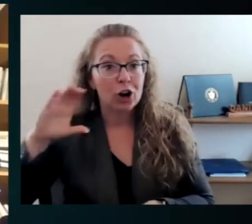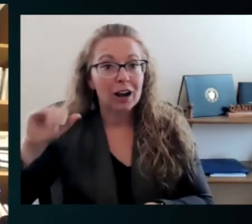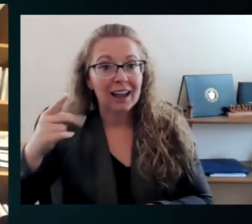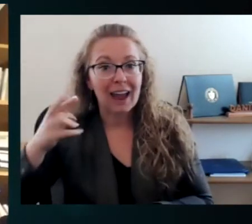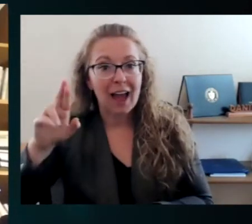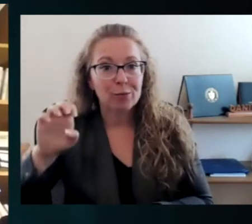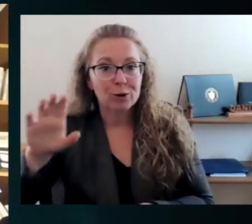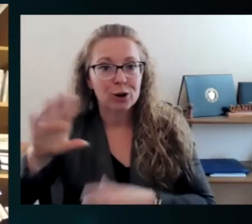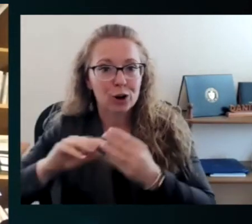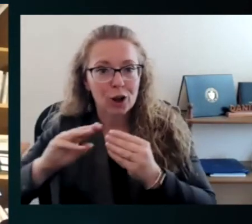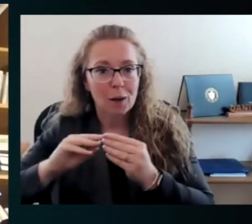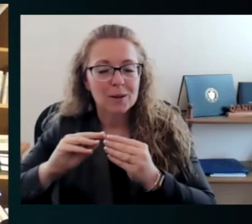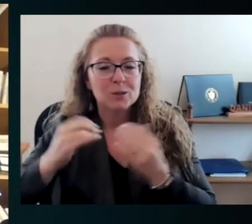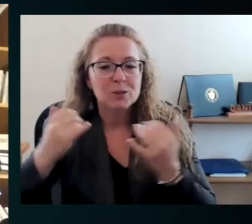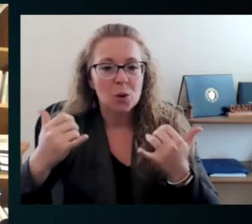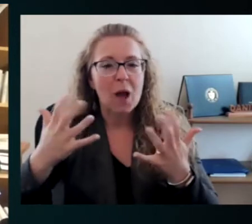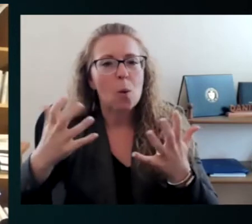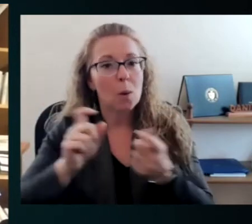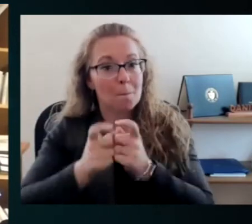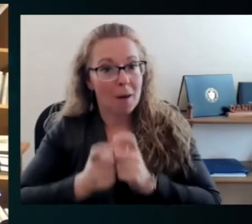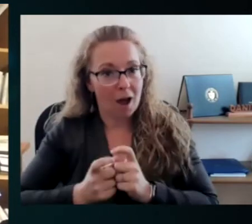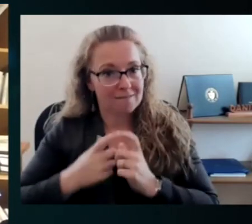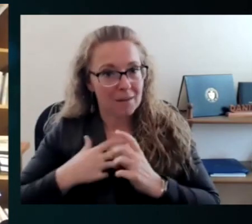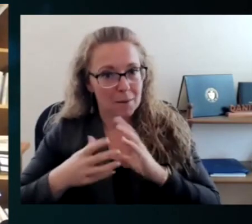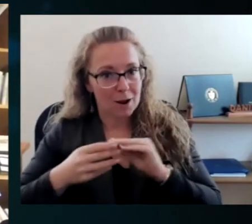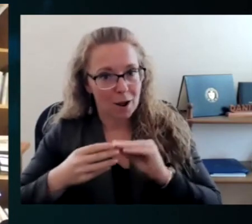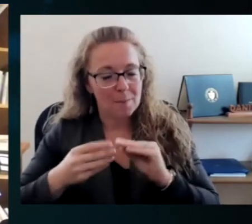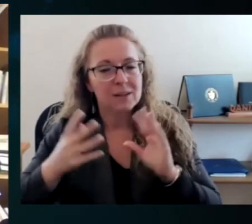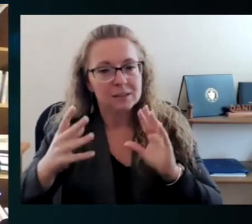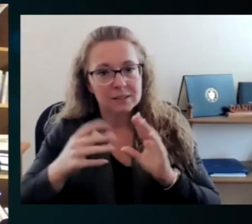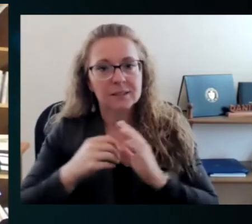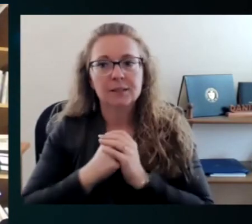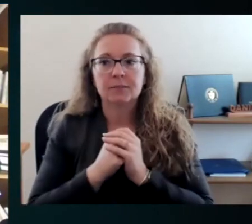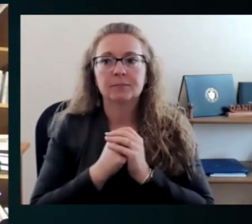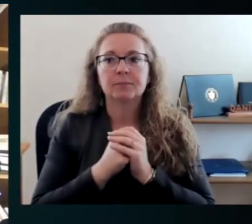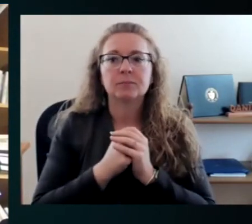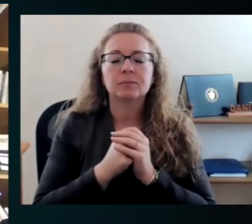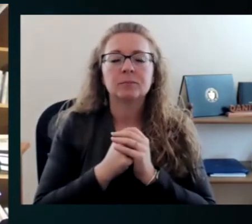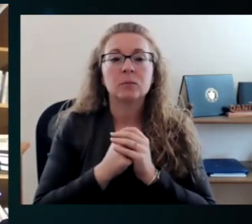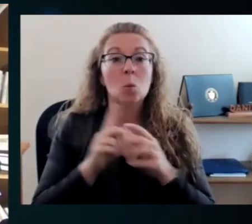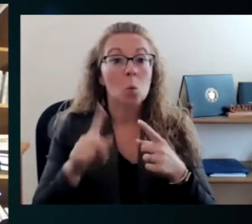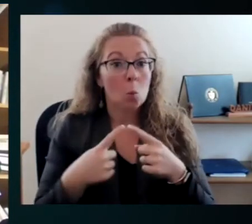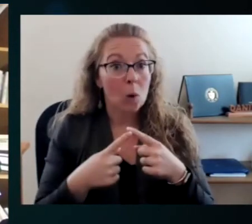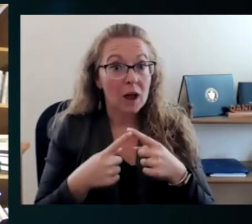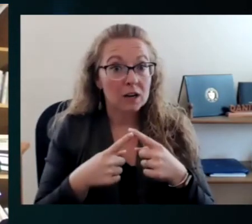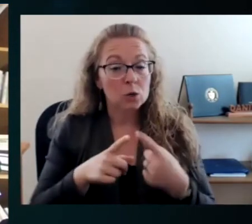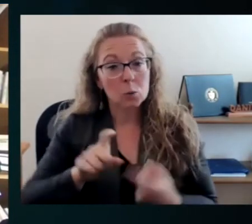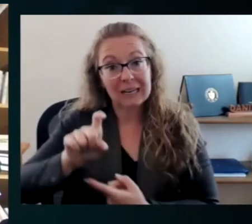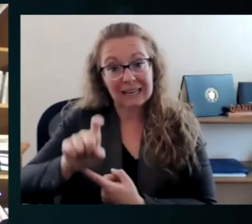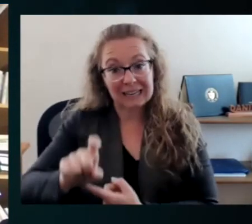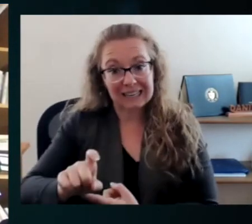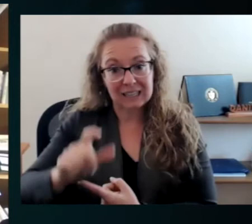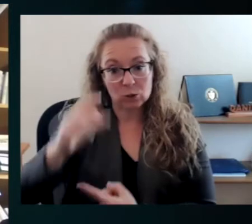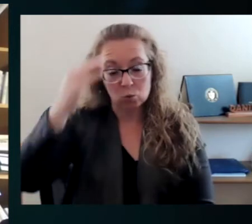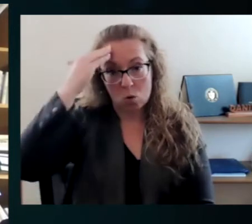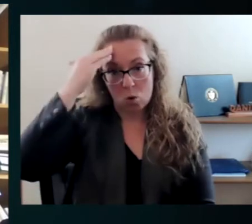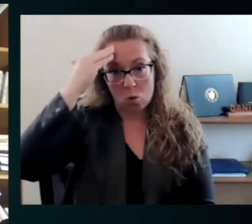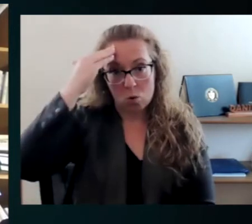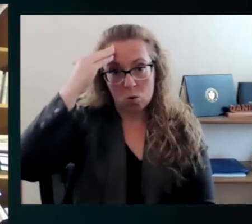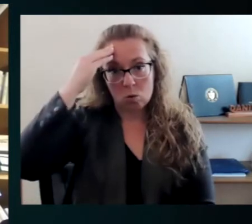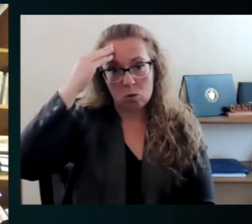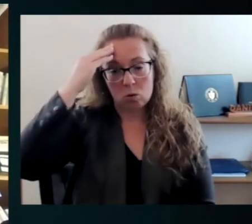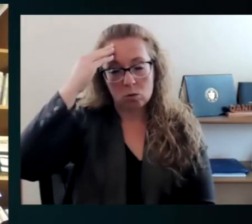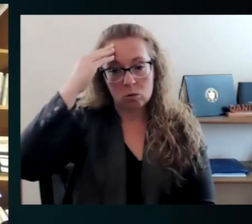I now wish to modify what I said a bit. When do we need to know about protected or